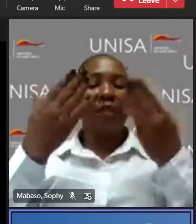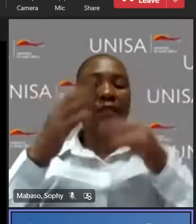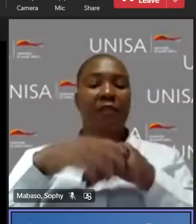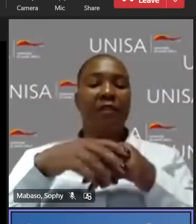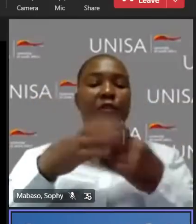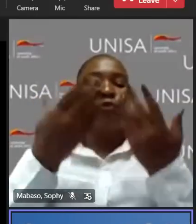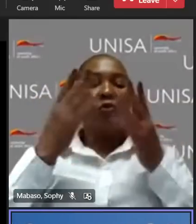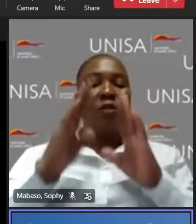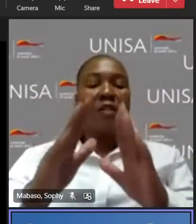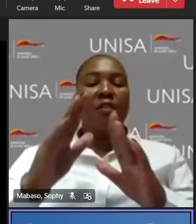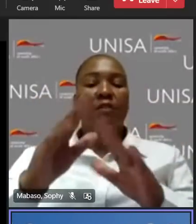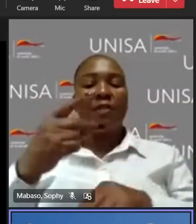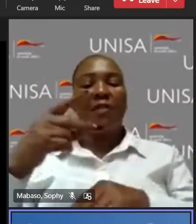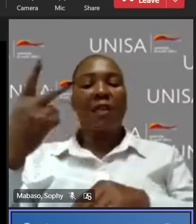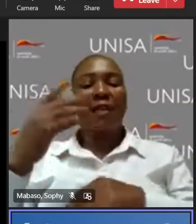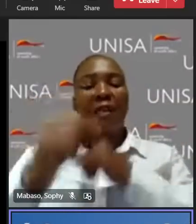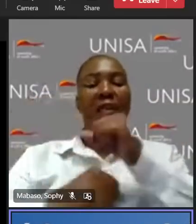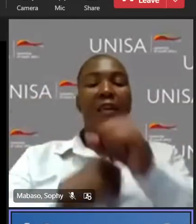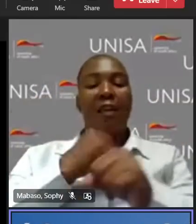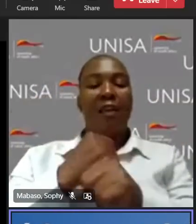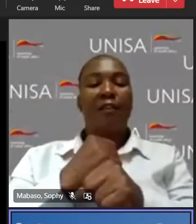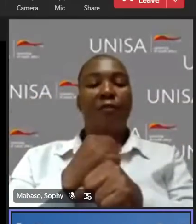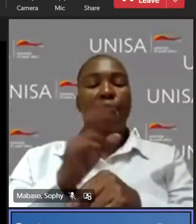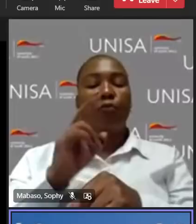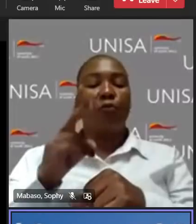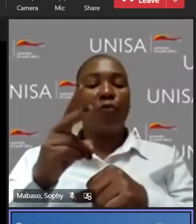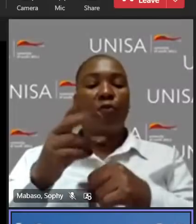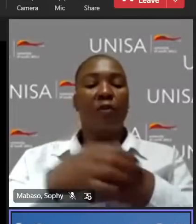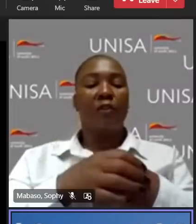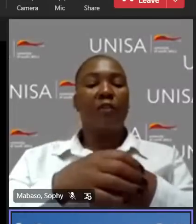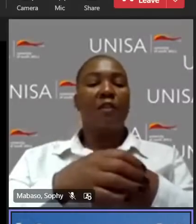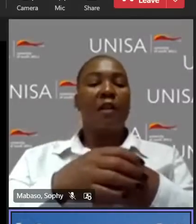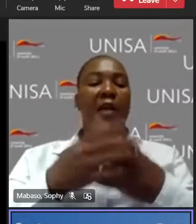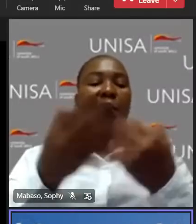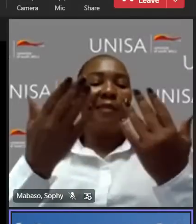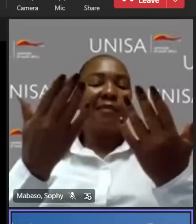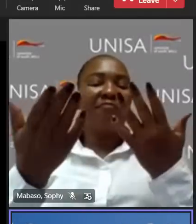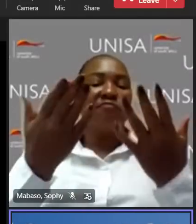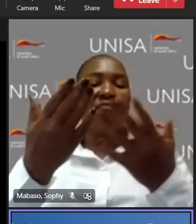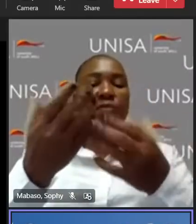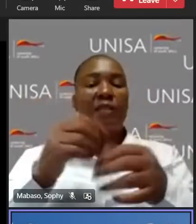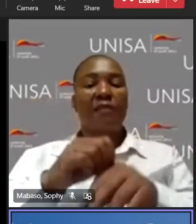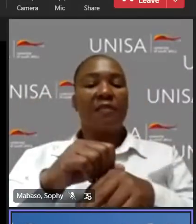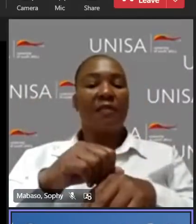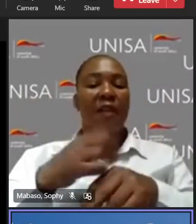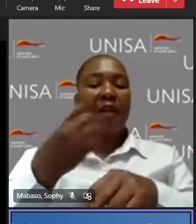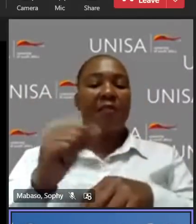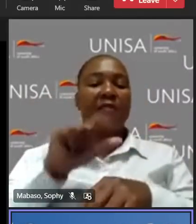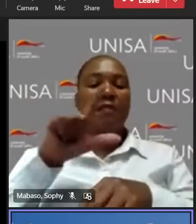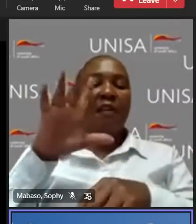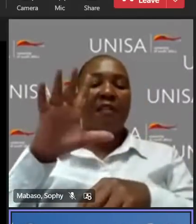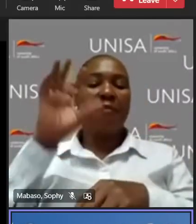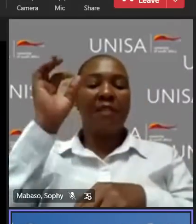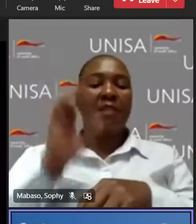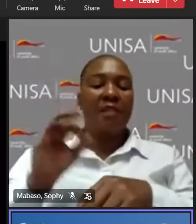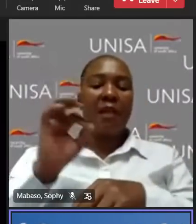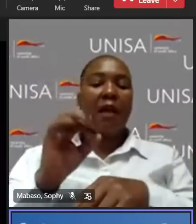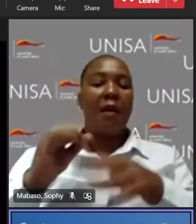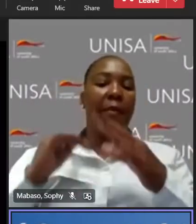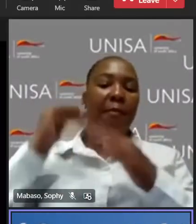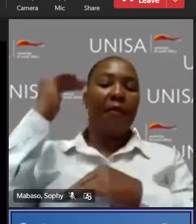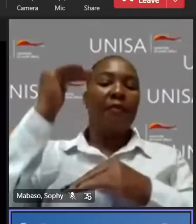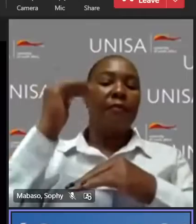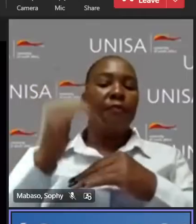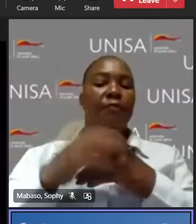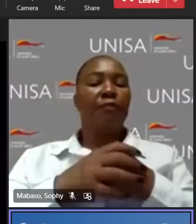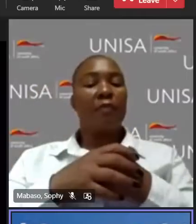Students on their second year of study as well. And the students, at least, they must have an average of 75% and